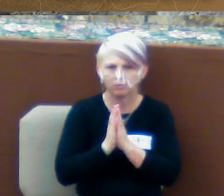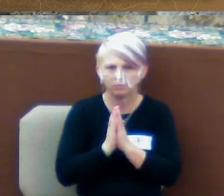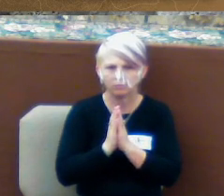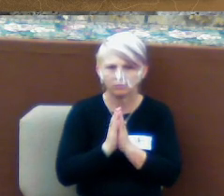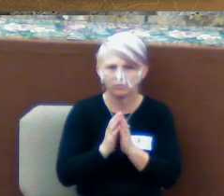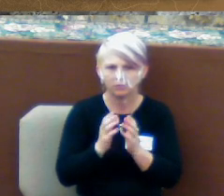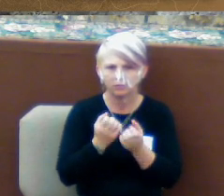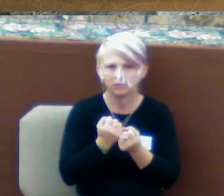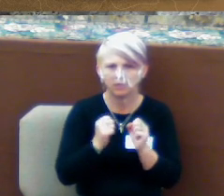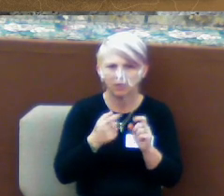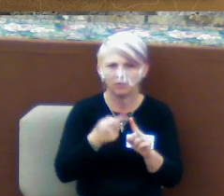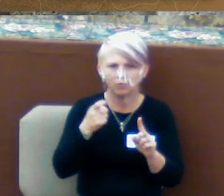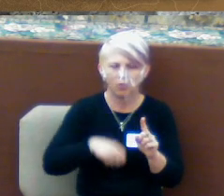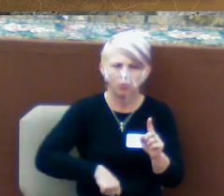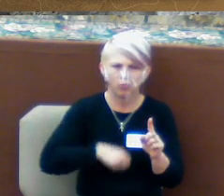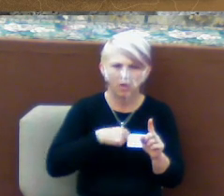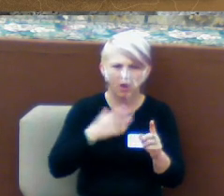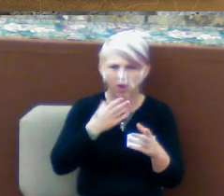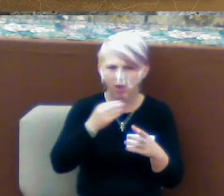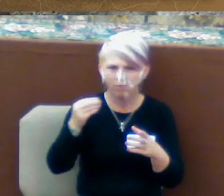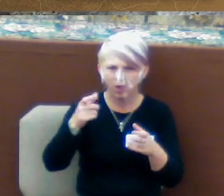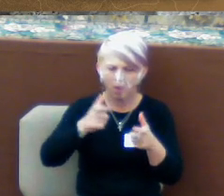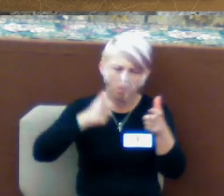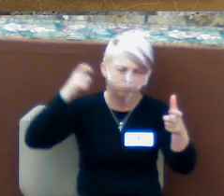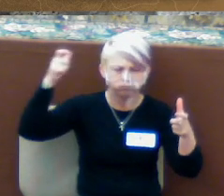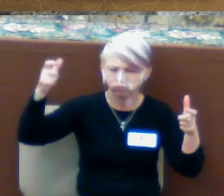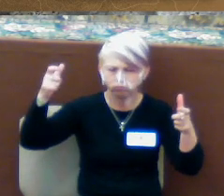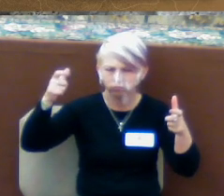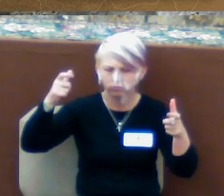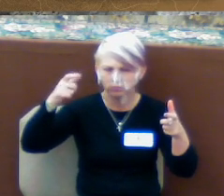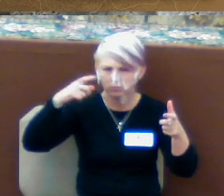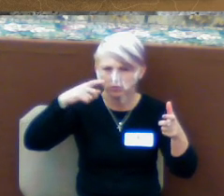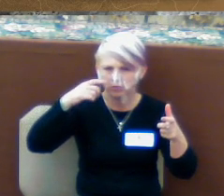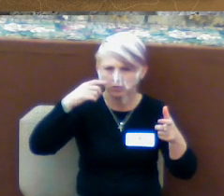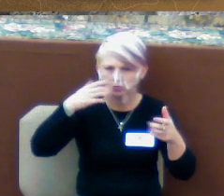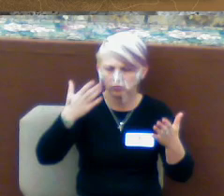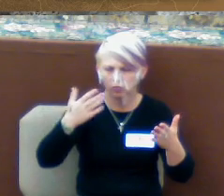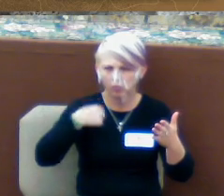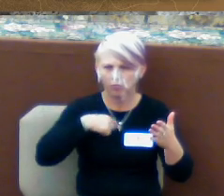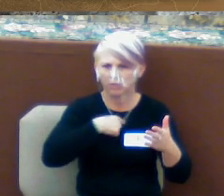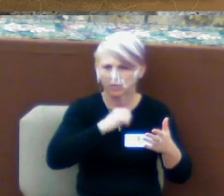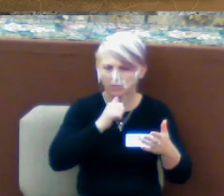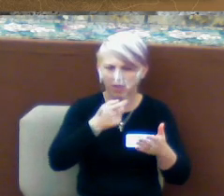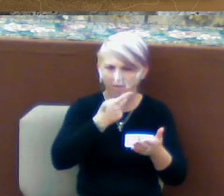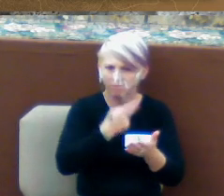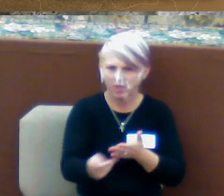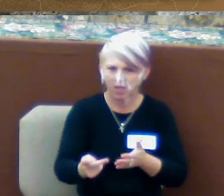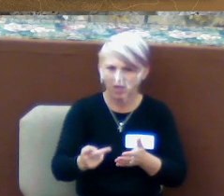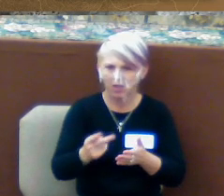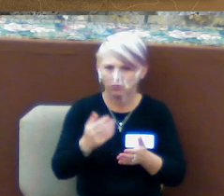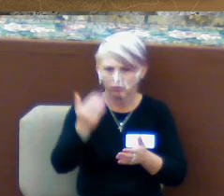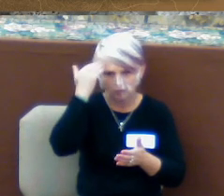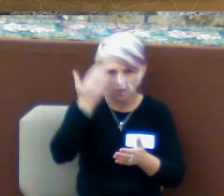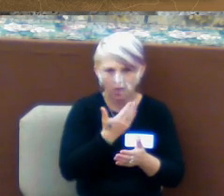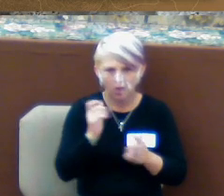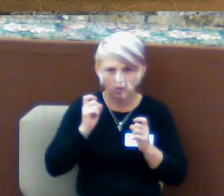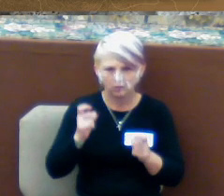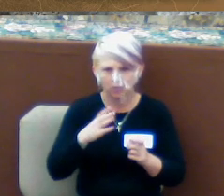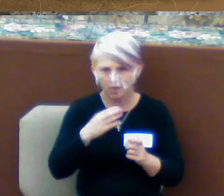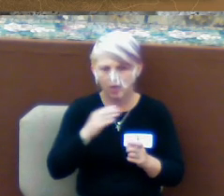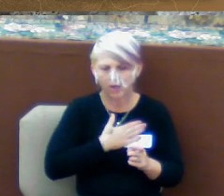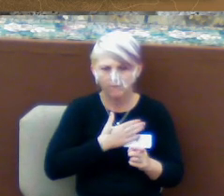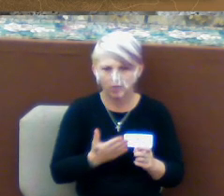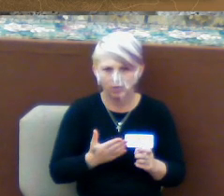Deliver us from pride and arrogance, lest we fail to acknowledge our sins and confess them.